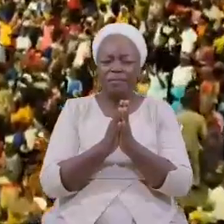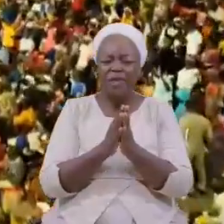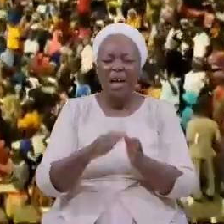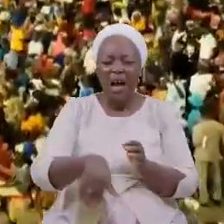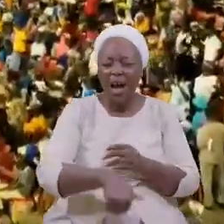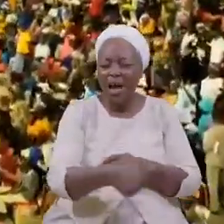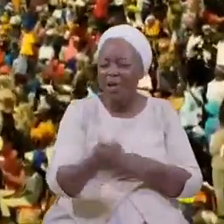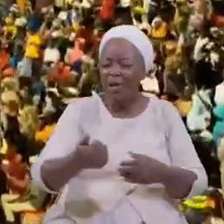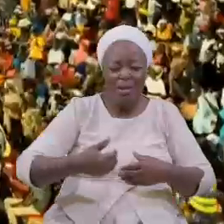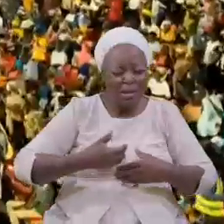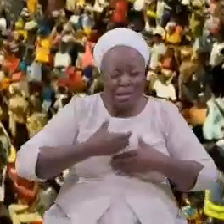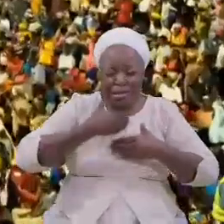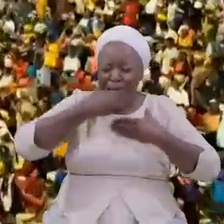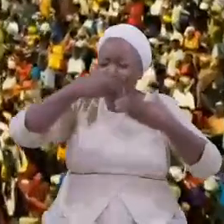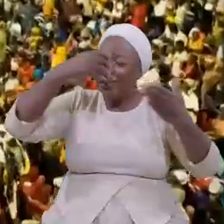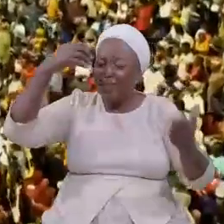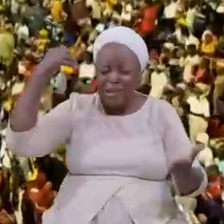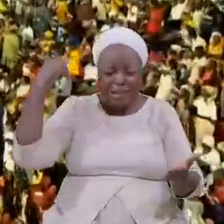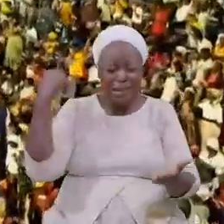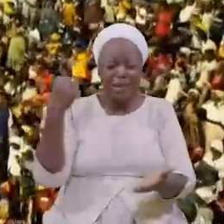Another amen.